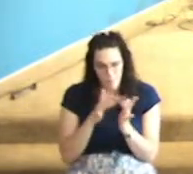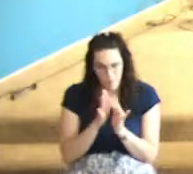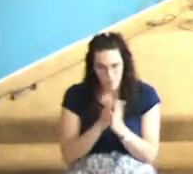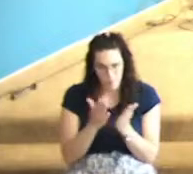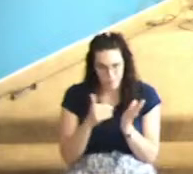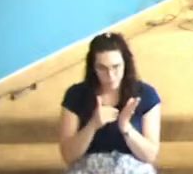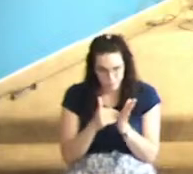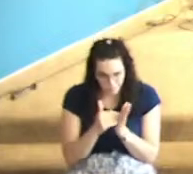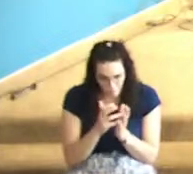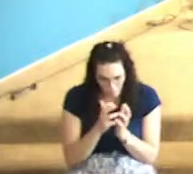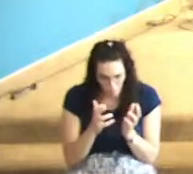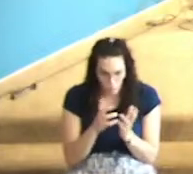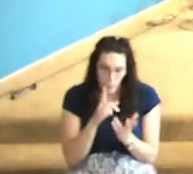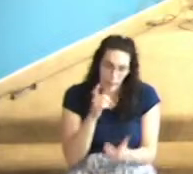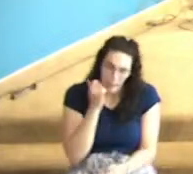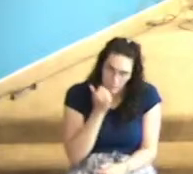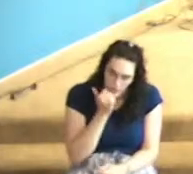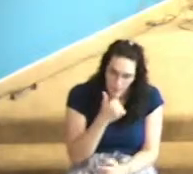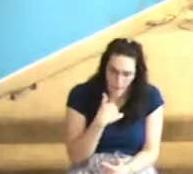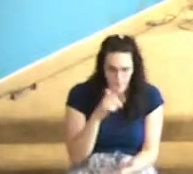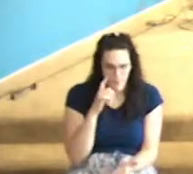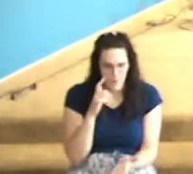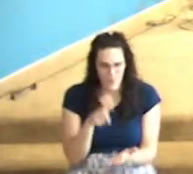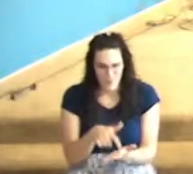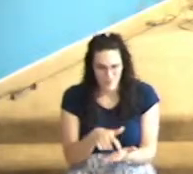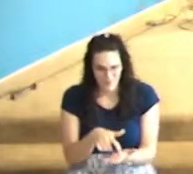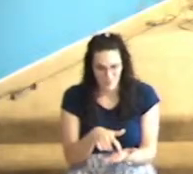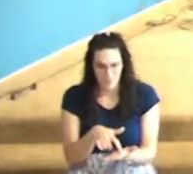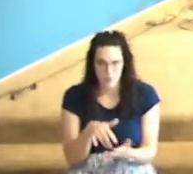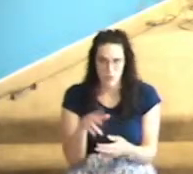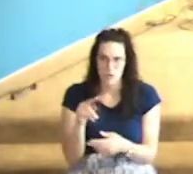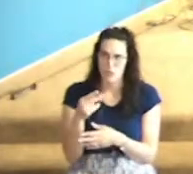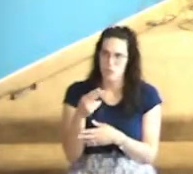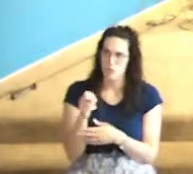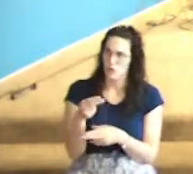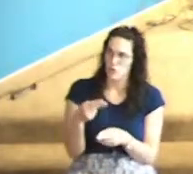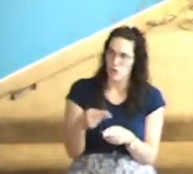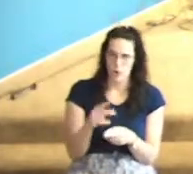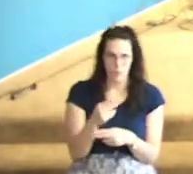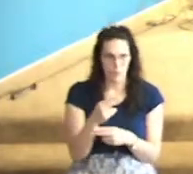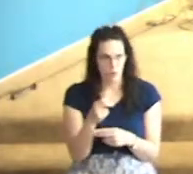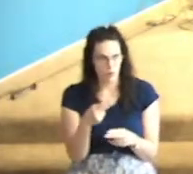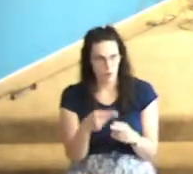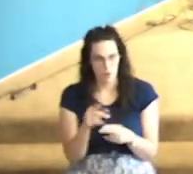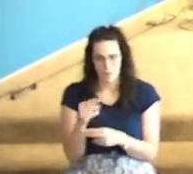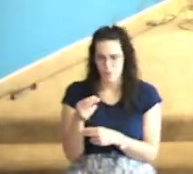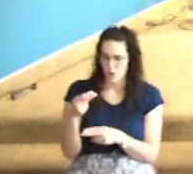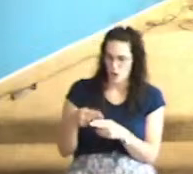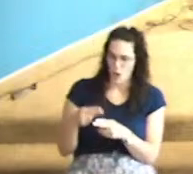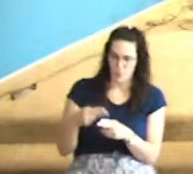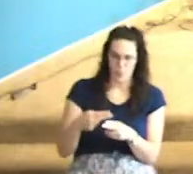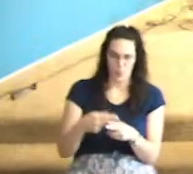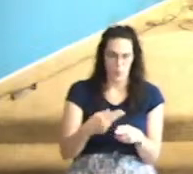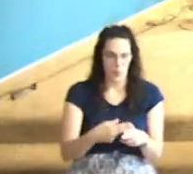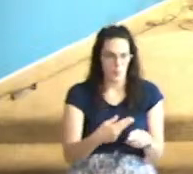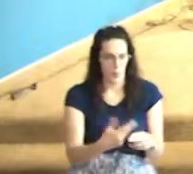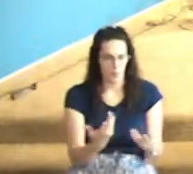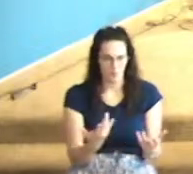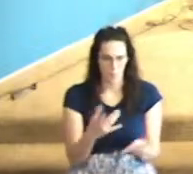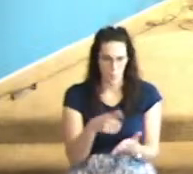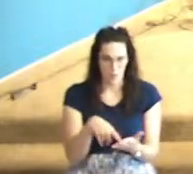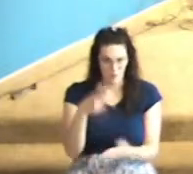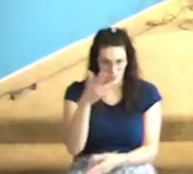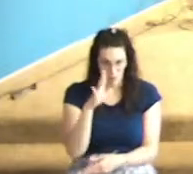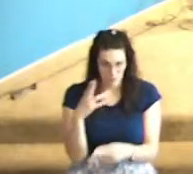just every day, and I just noticed that the name and the name. We sang about it a lot. What is God's